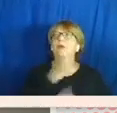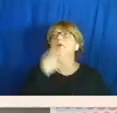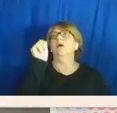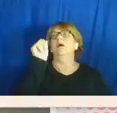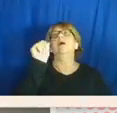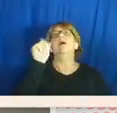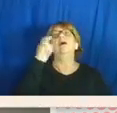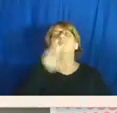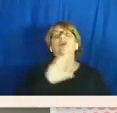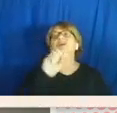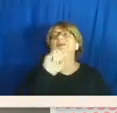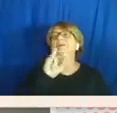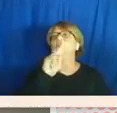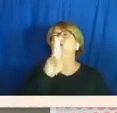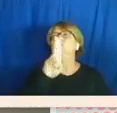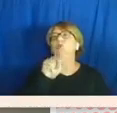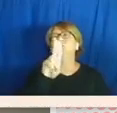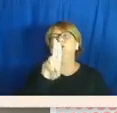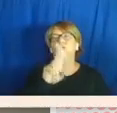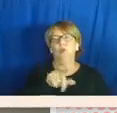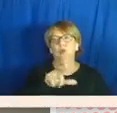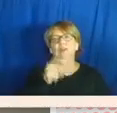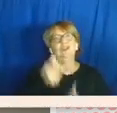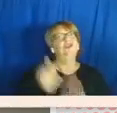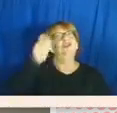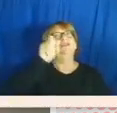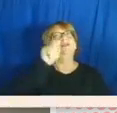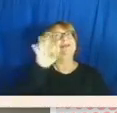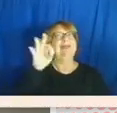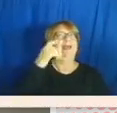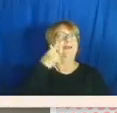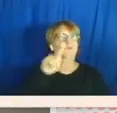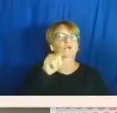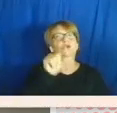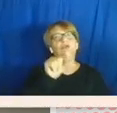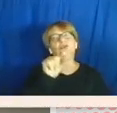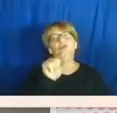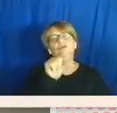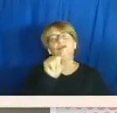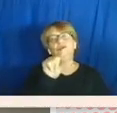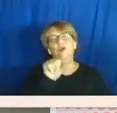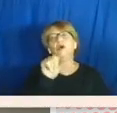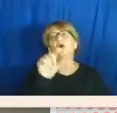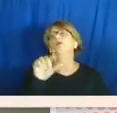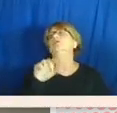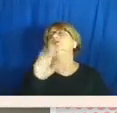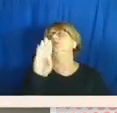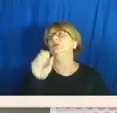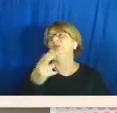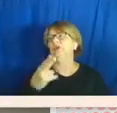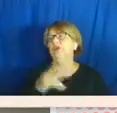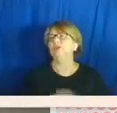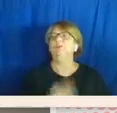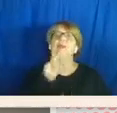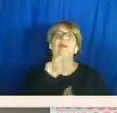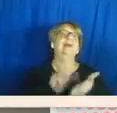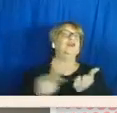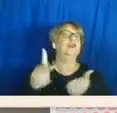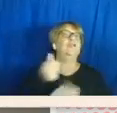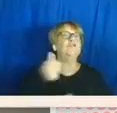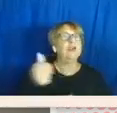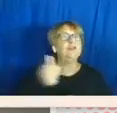who was the chief of staff for President George Herbert Walker Bush, the Secretary of Transportation. And we